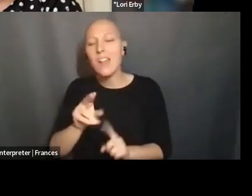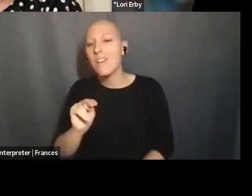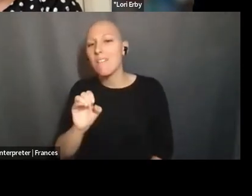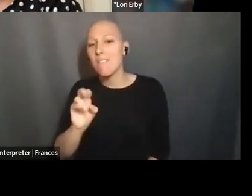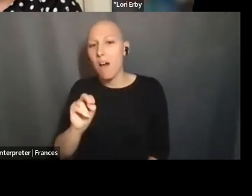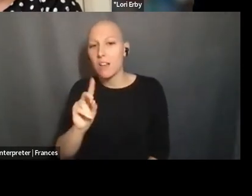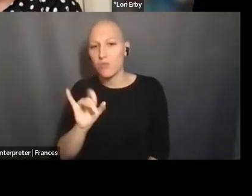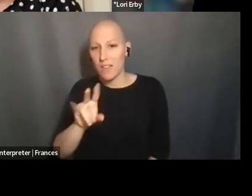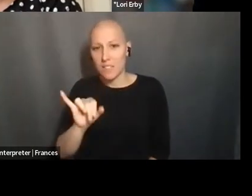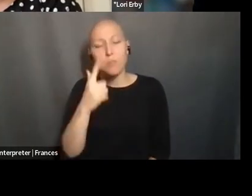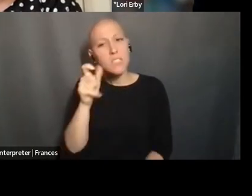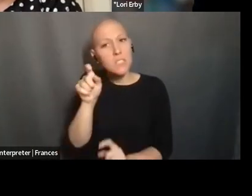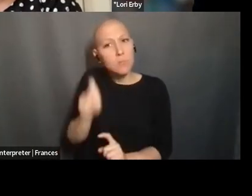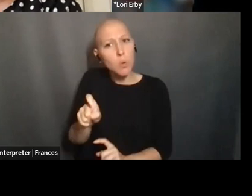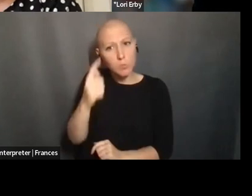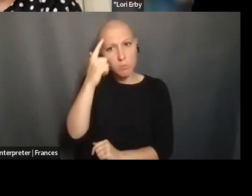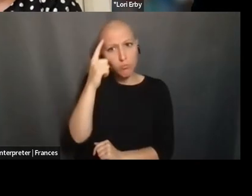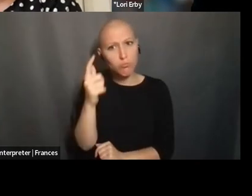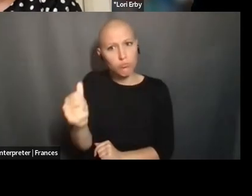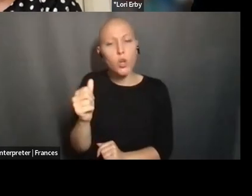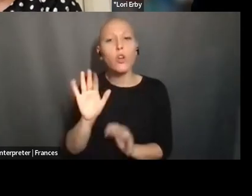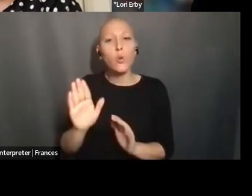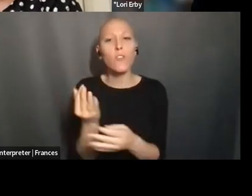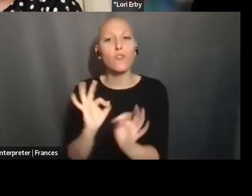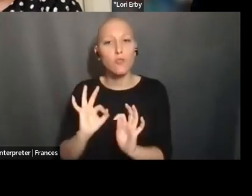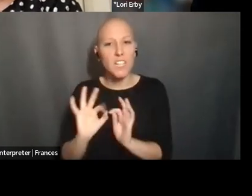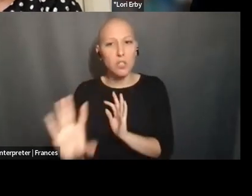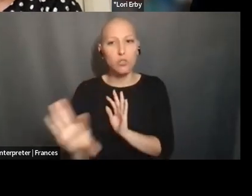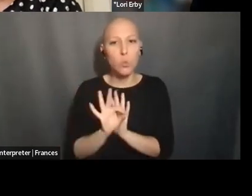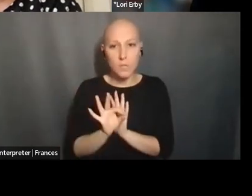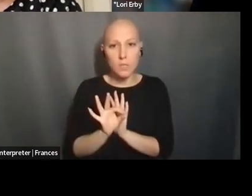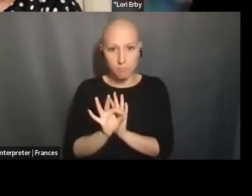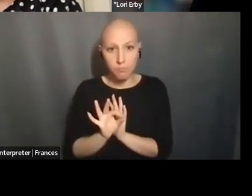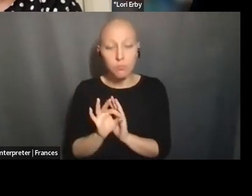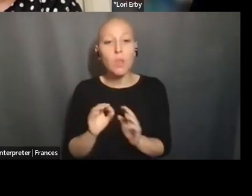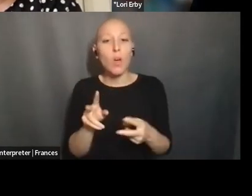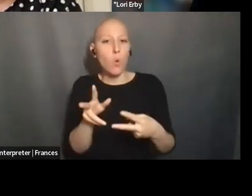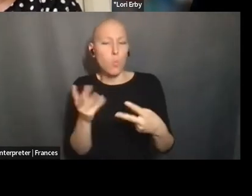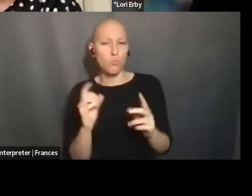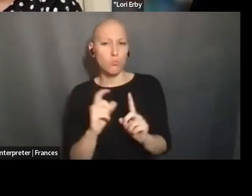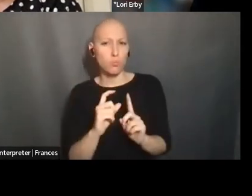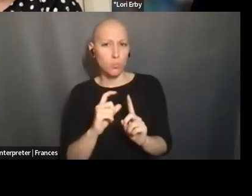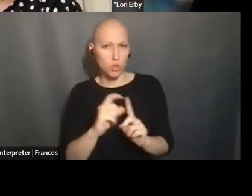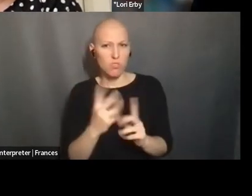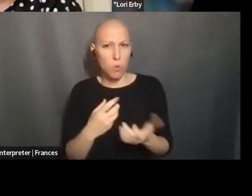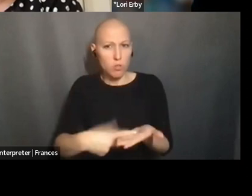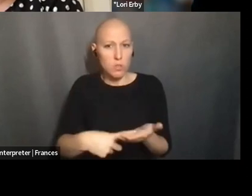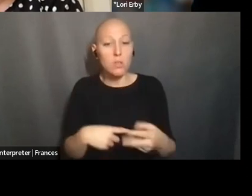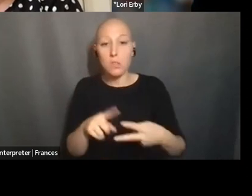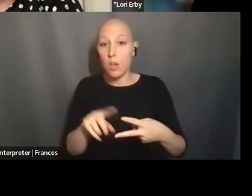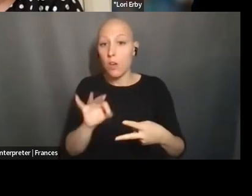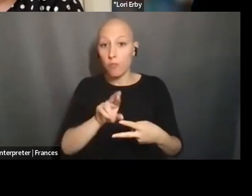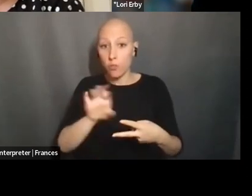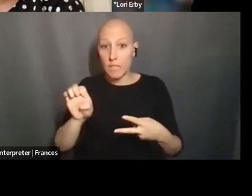two words about free and two words about informed. When we talk about informed, and we want to provide